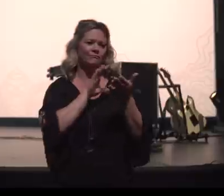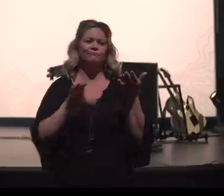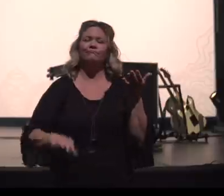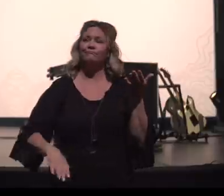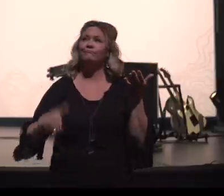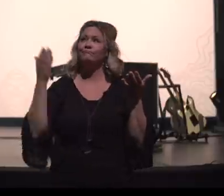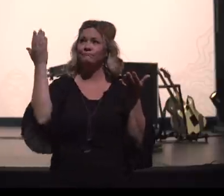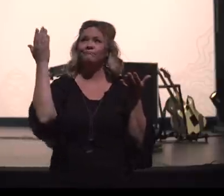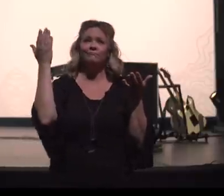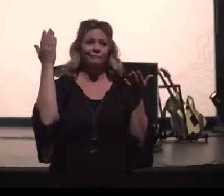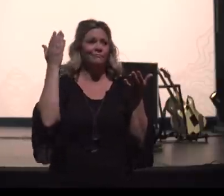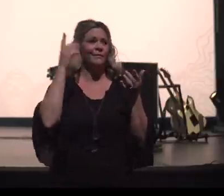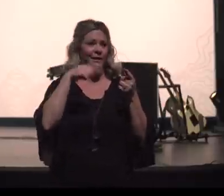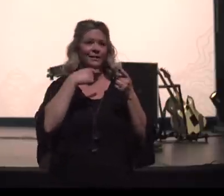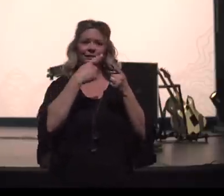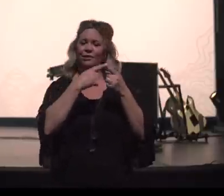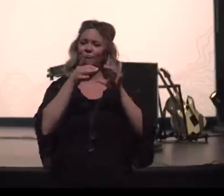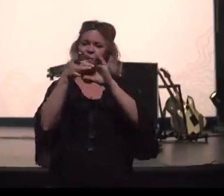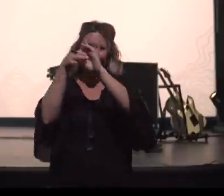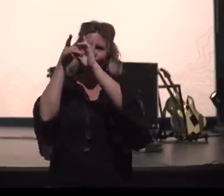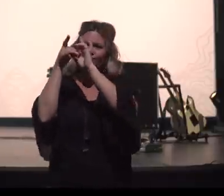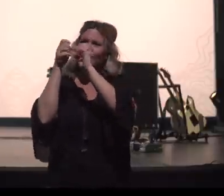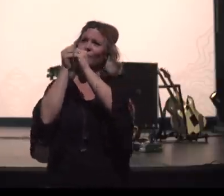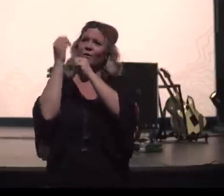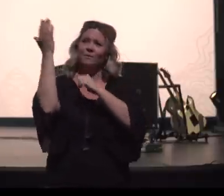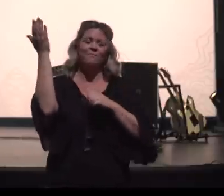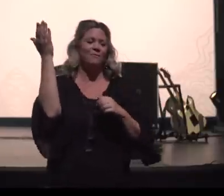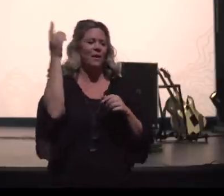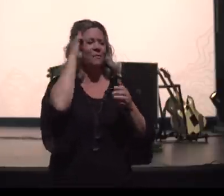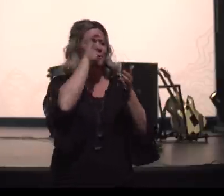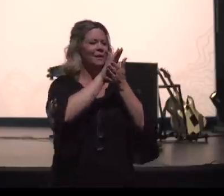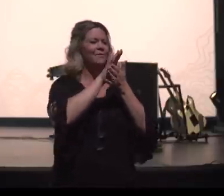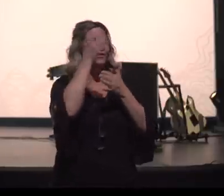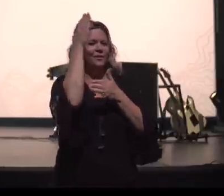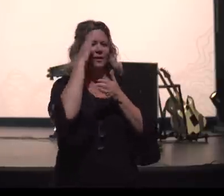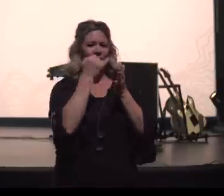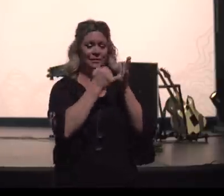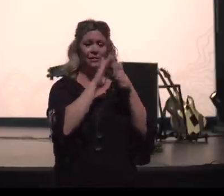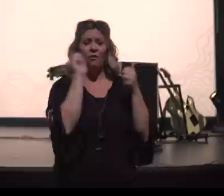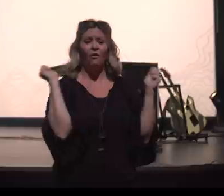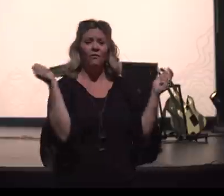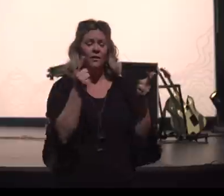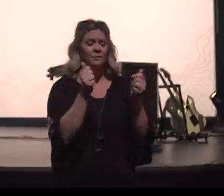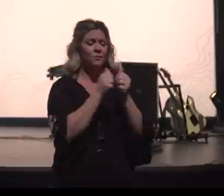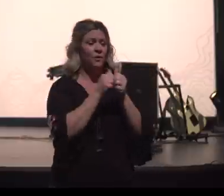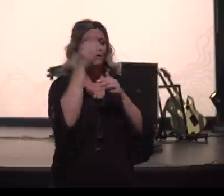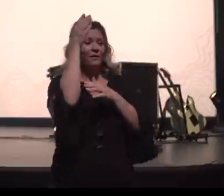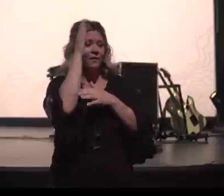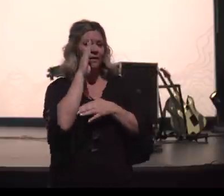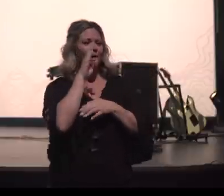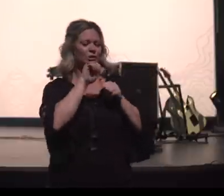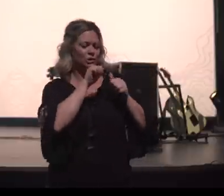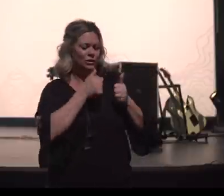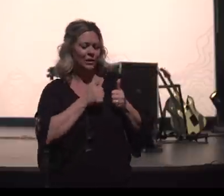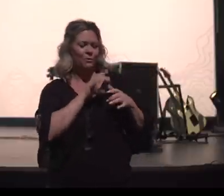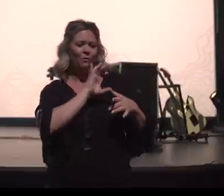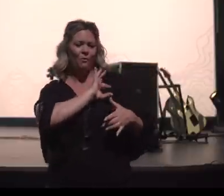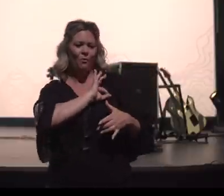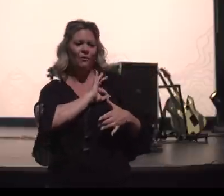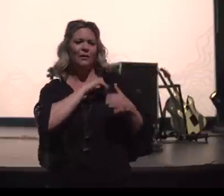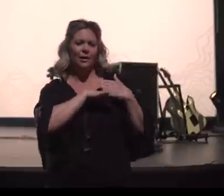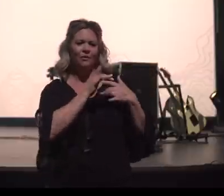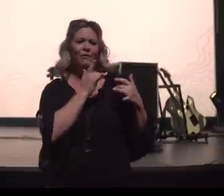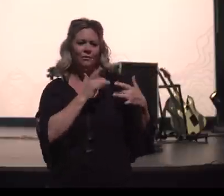on God, till you go all in. See, I believe that God designed every single one of us with a God-shaped hole in our